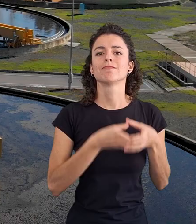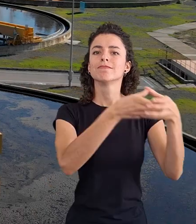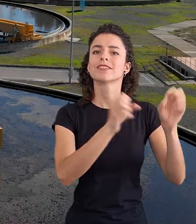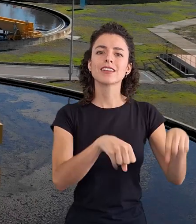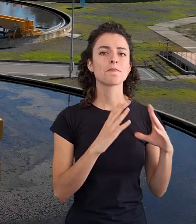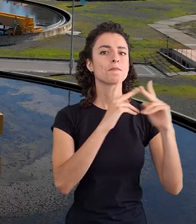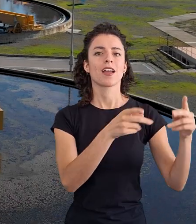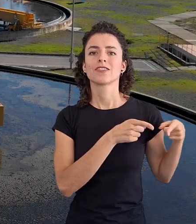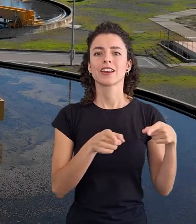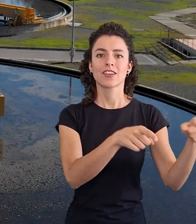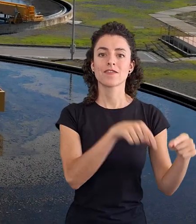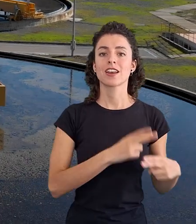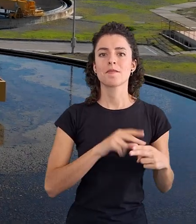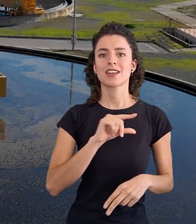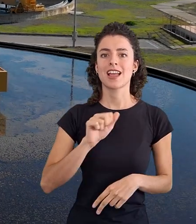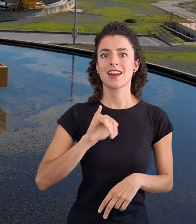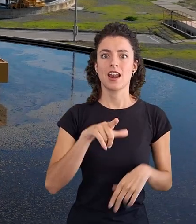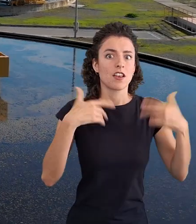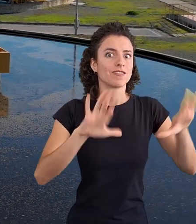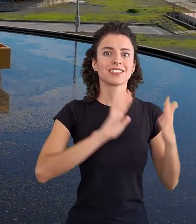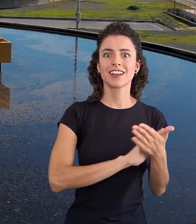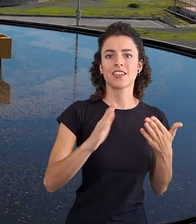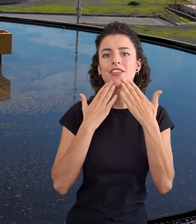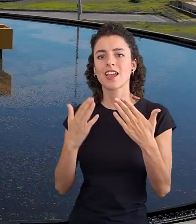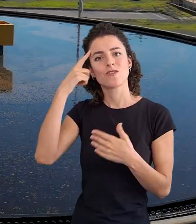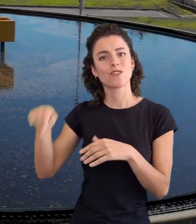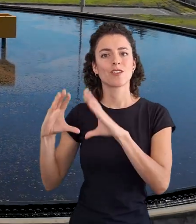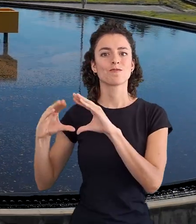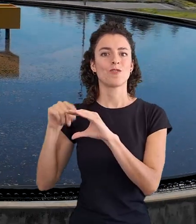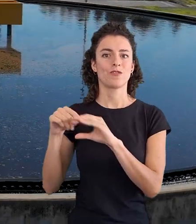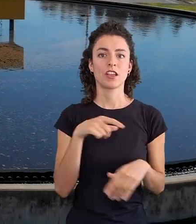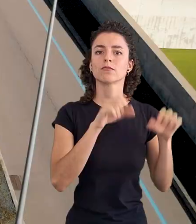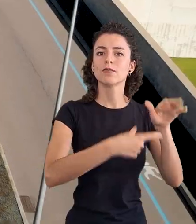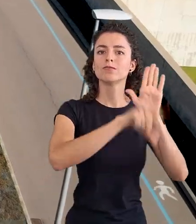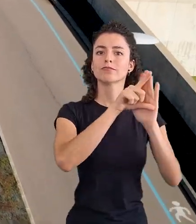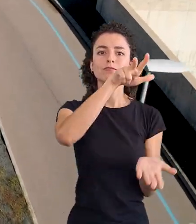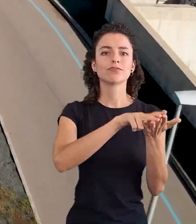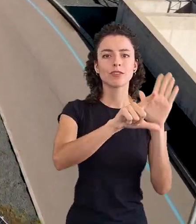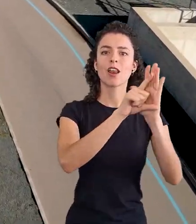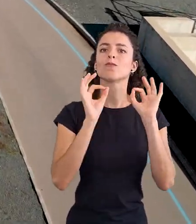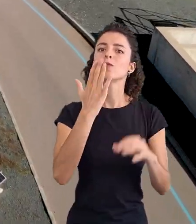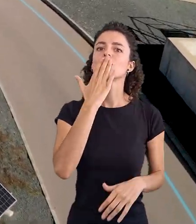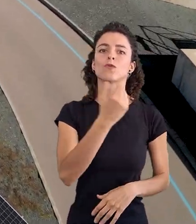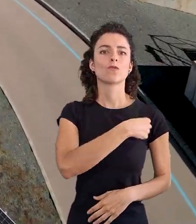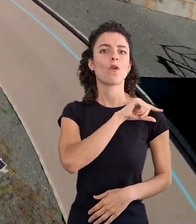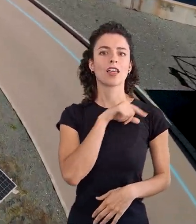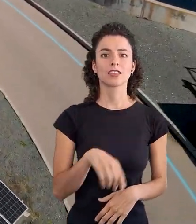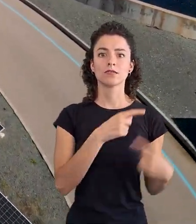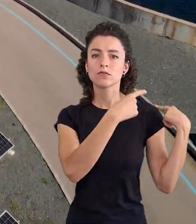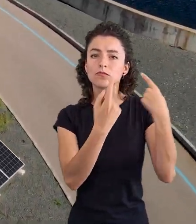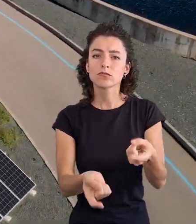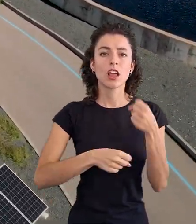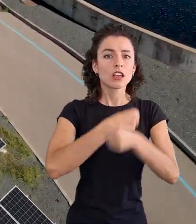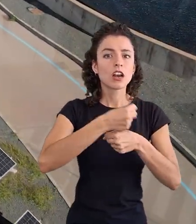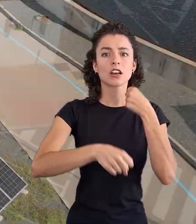the Genaro River. Throughout the years, the facilities at Biofactory South have experimented great improvements